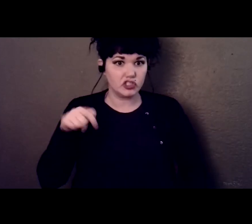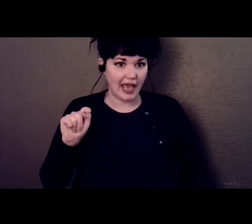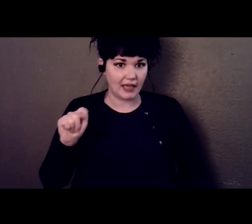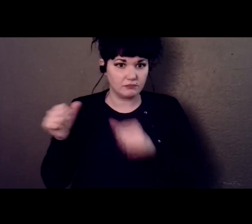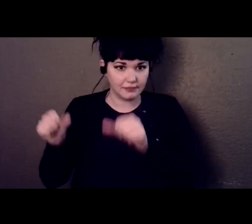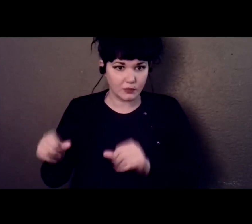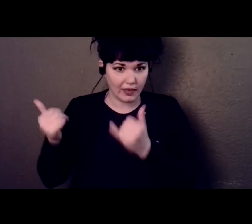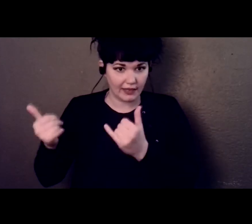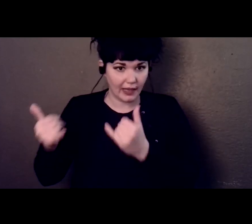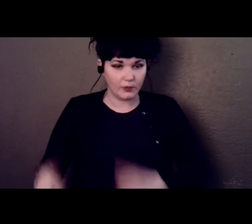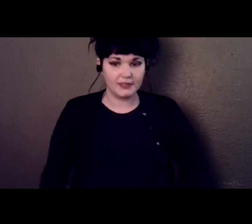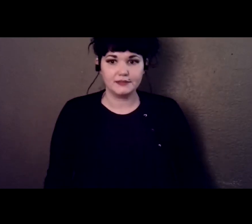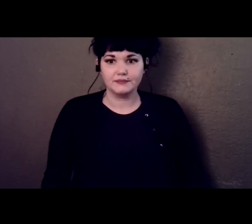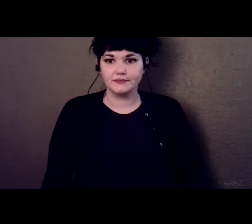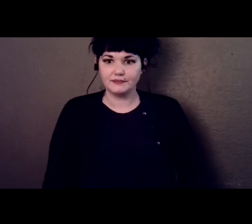now.